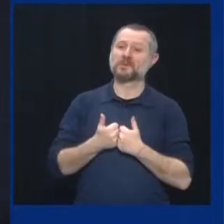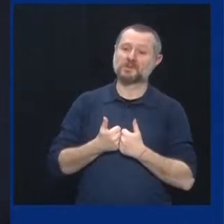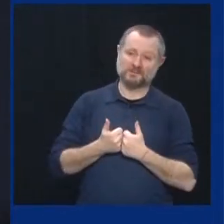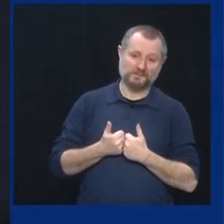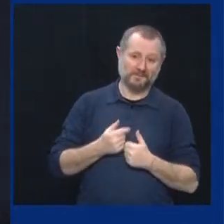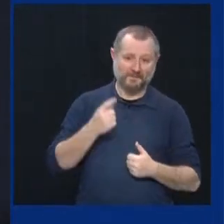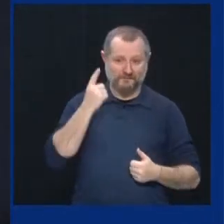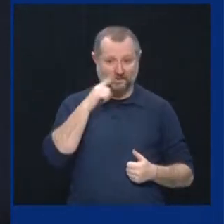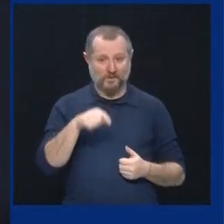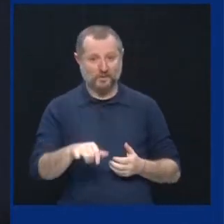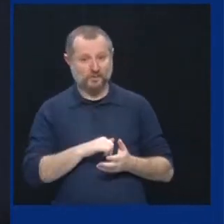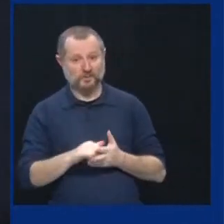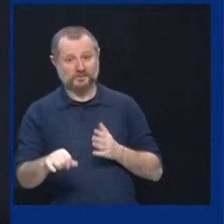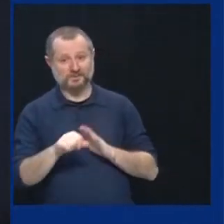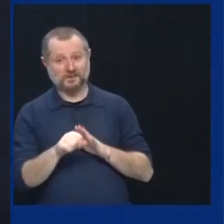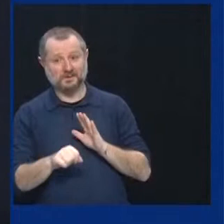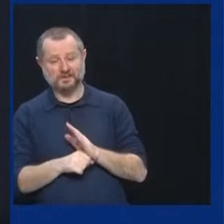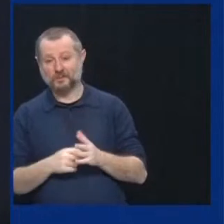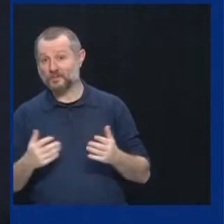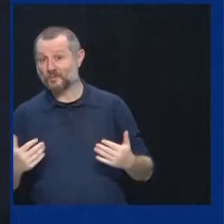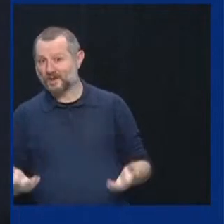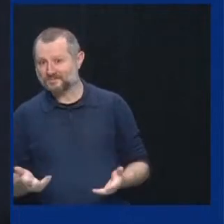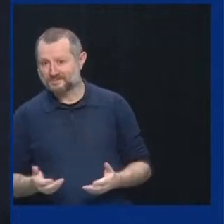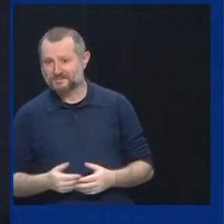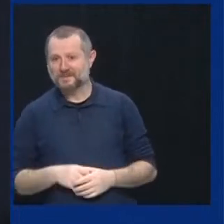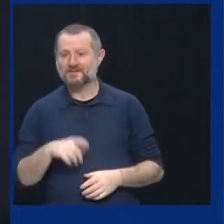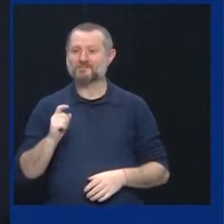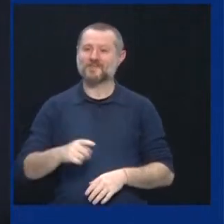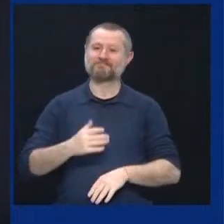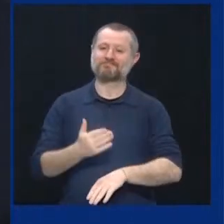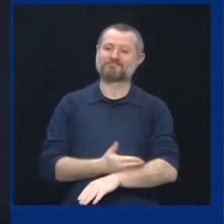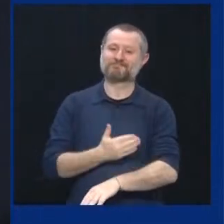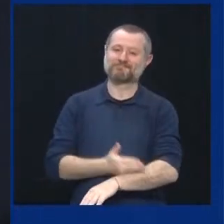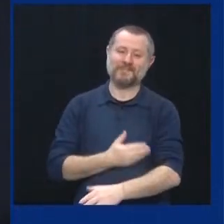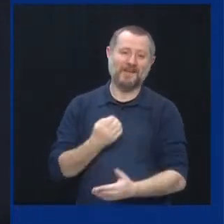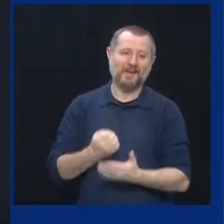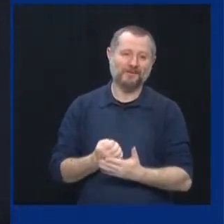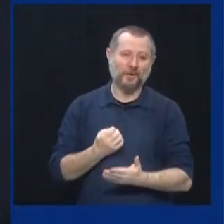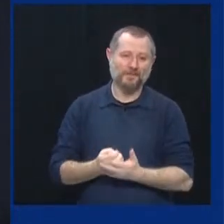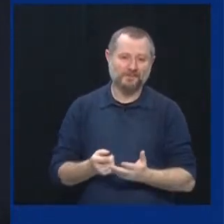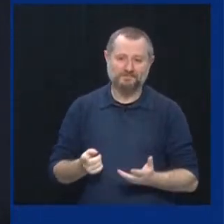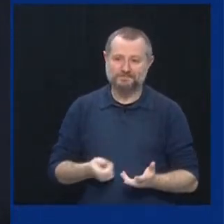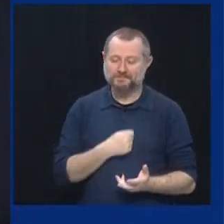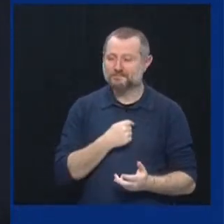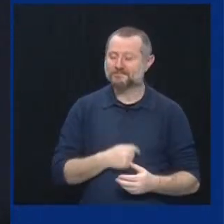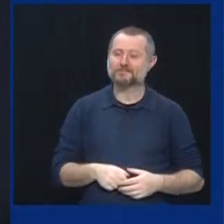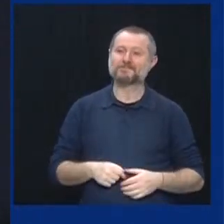modern history. We have to rebuild the economy. And right